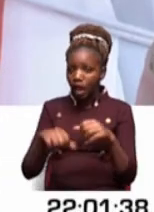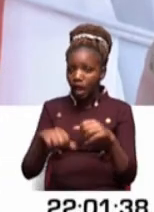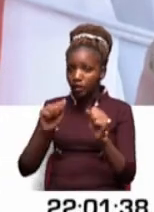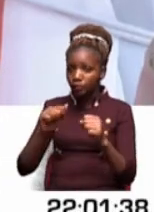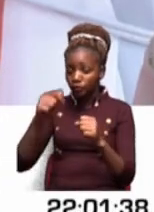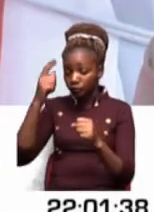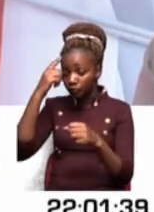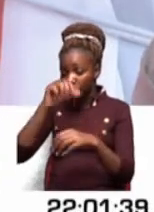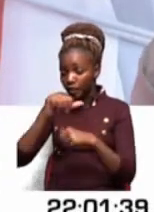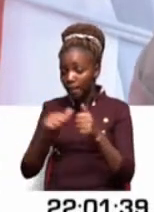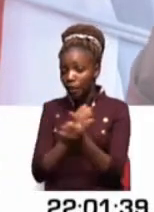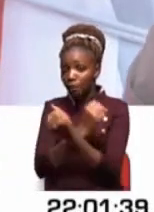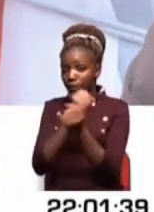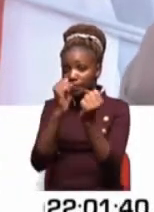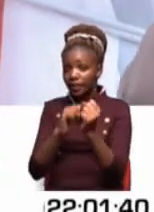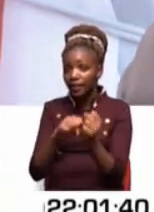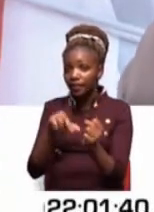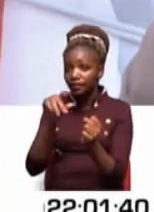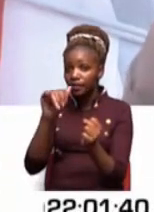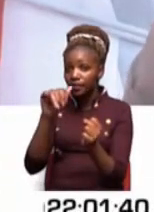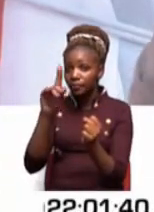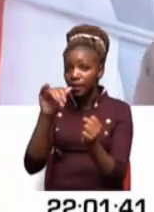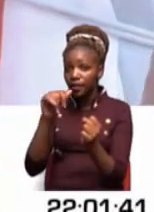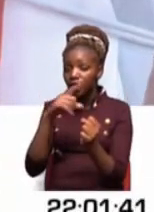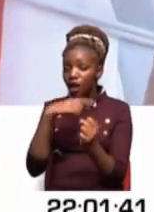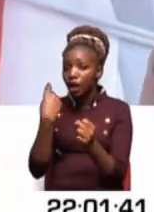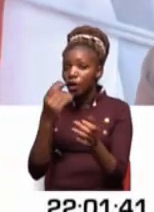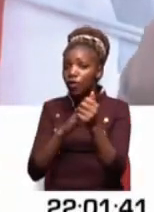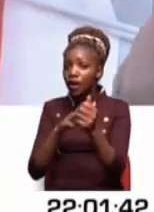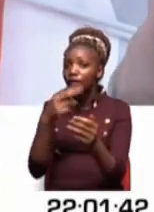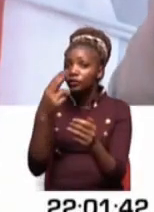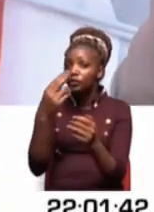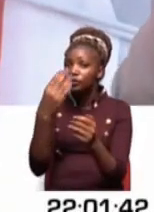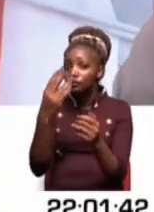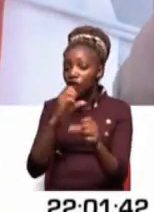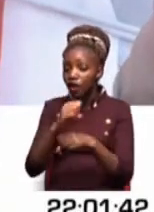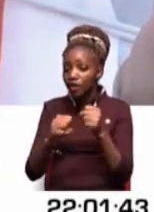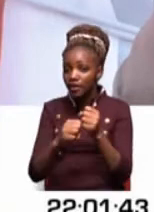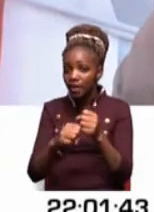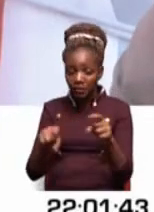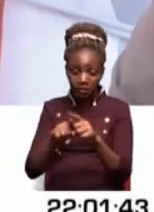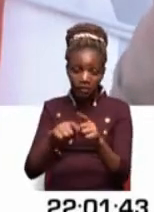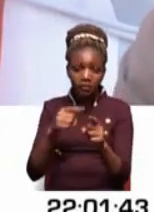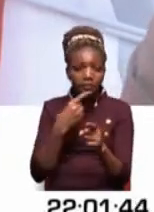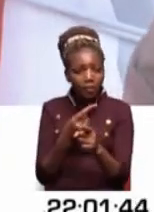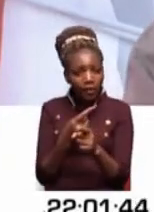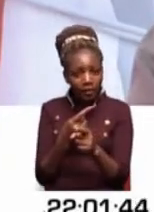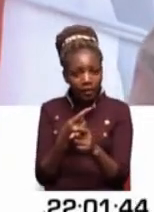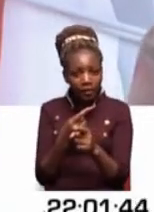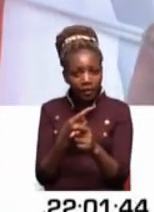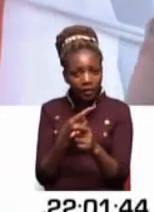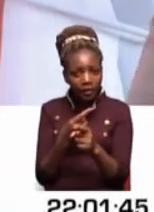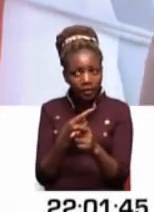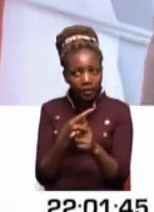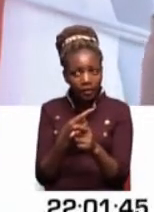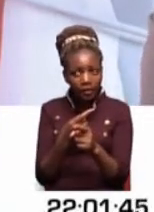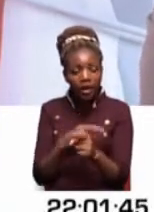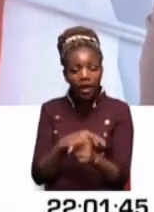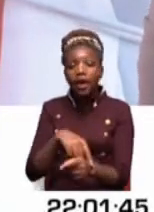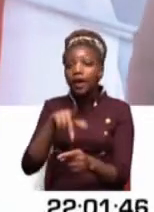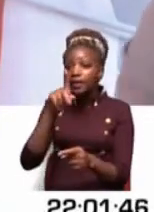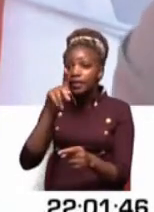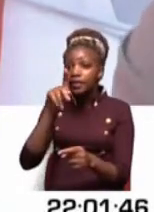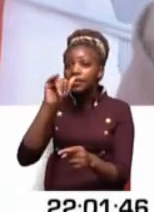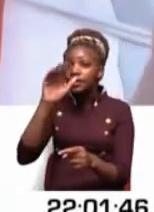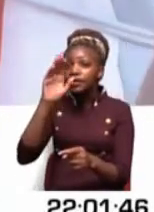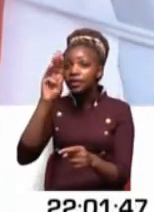Kibaki had been in power 24 years, like the second president, Arap Moi? Kibaki obviously put us on the right path,